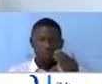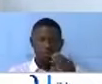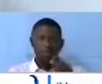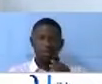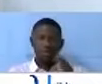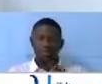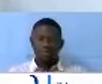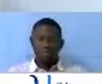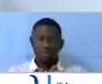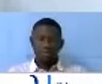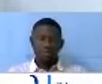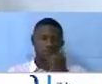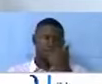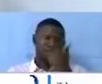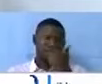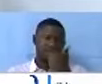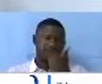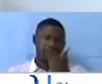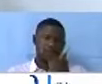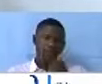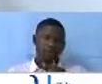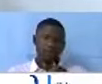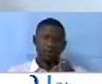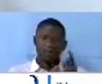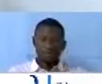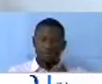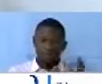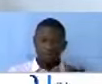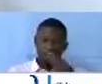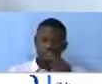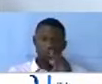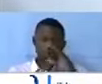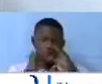office. Nga dem ci office ba. Because he pleaded to me.